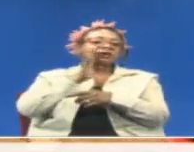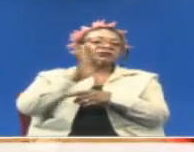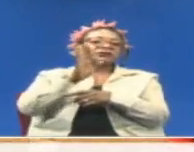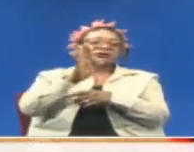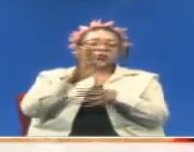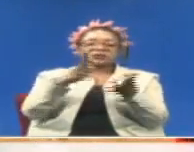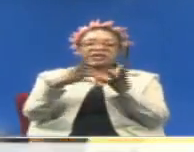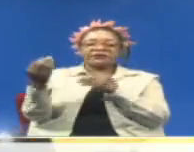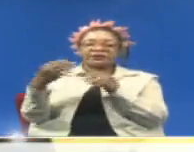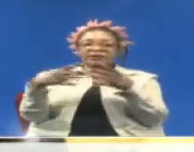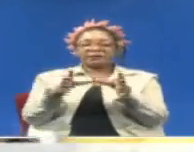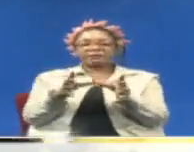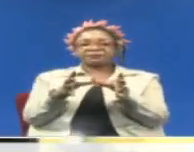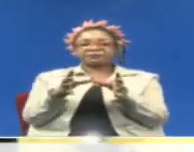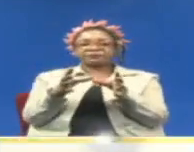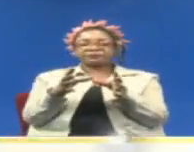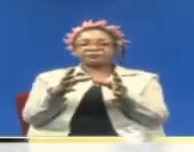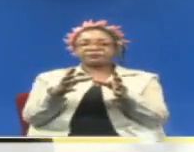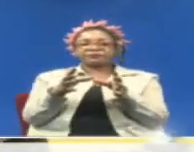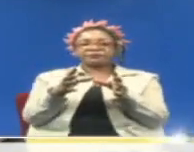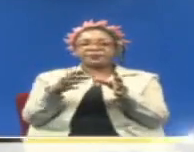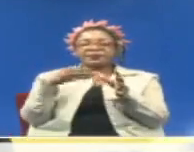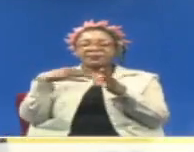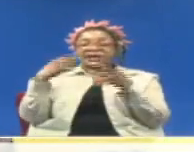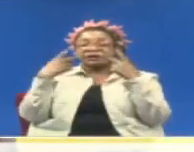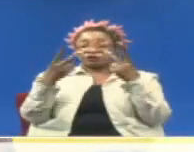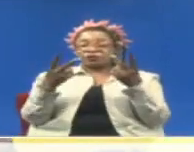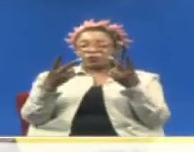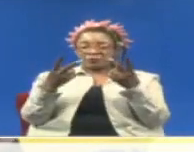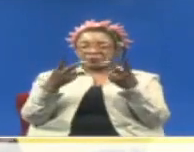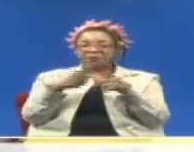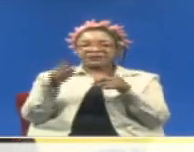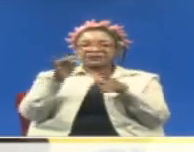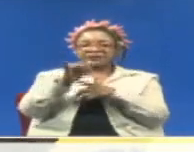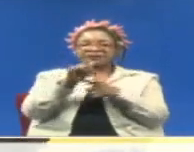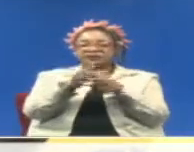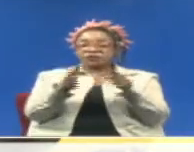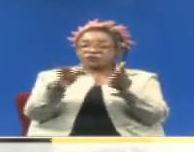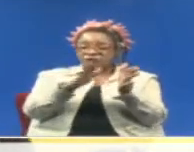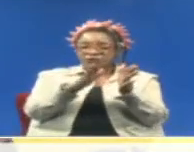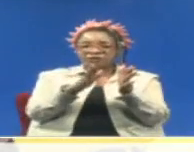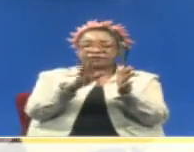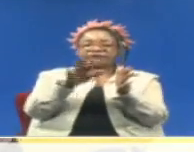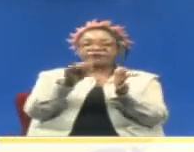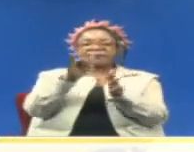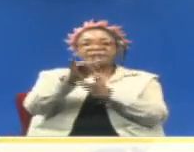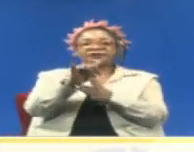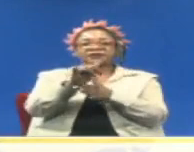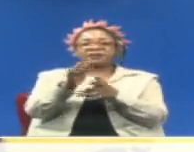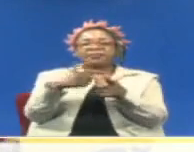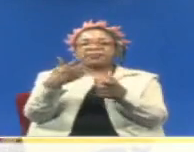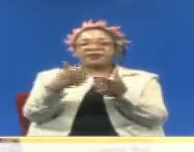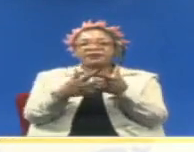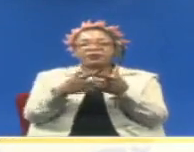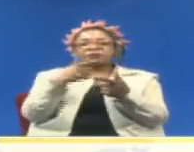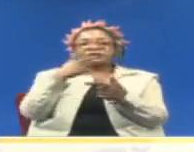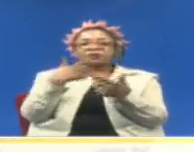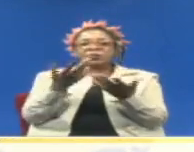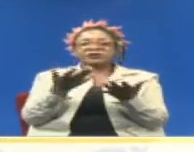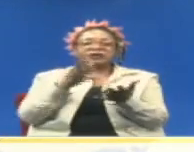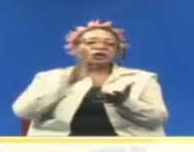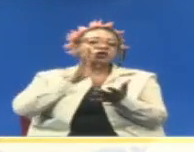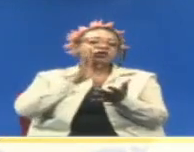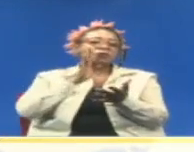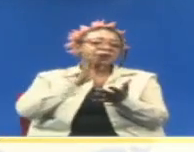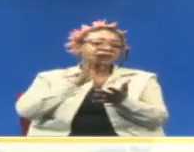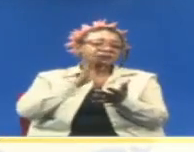the club. Swala nimeliona kwenye mitandao, lakini hiyo ni source, na wenye inapotoka kwenye source then hiyo tunasema nini ni rumors. So